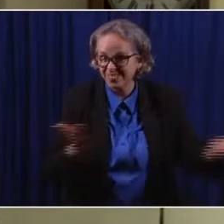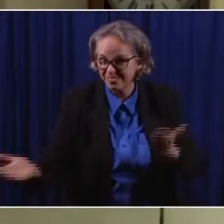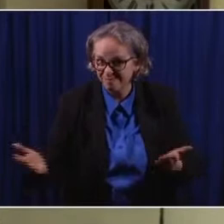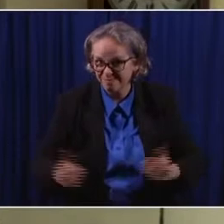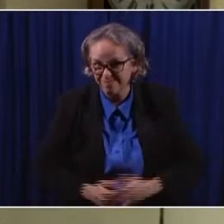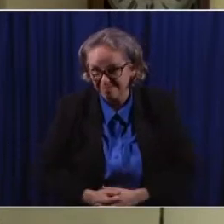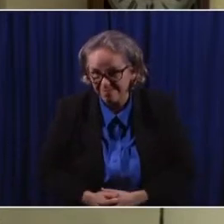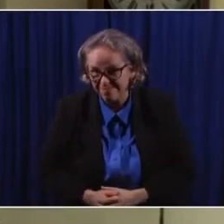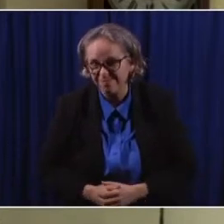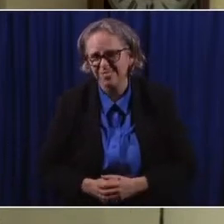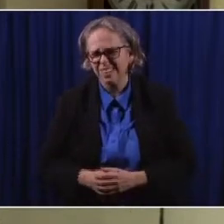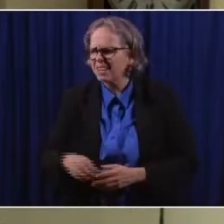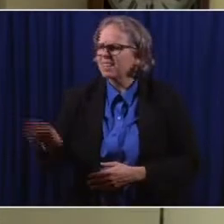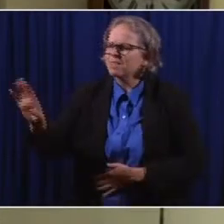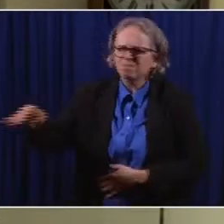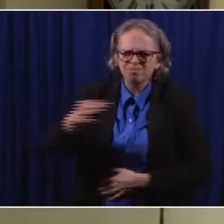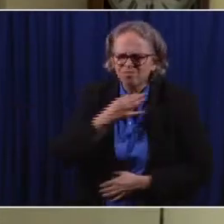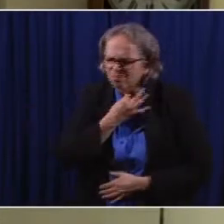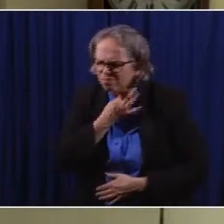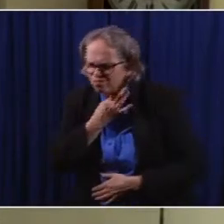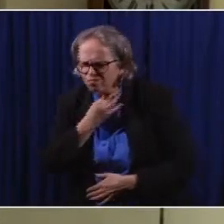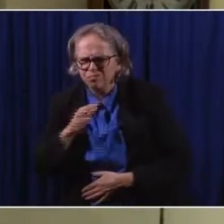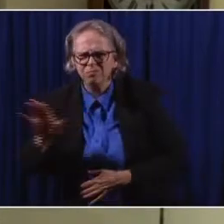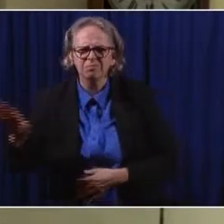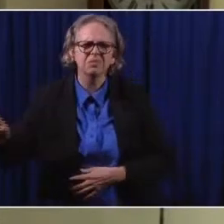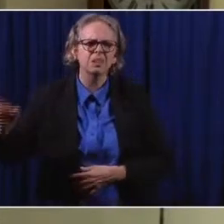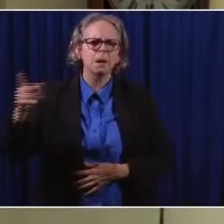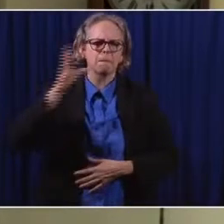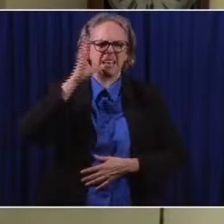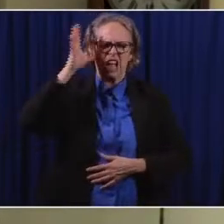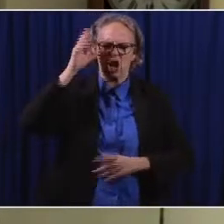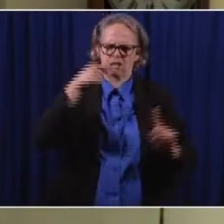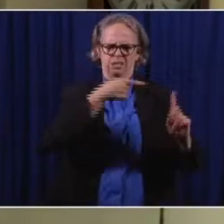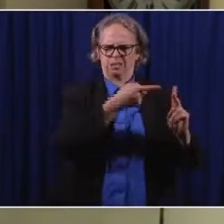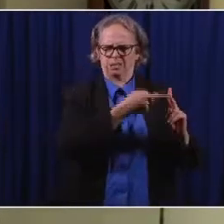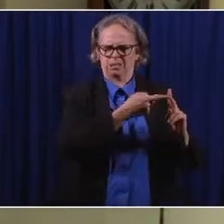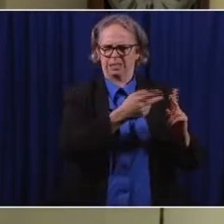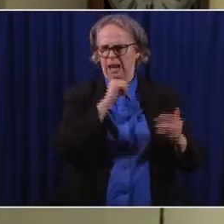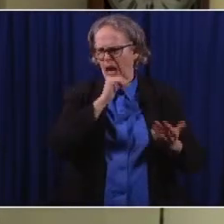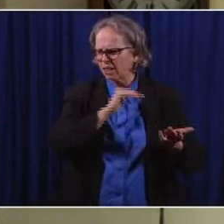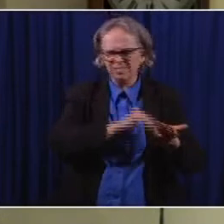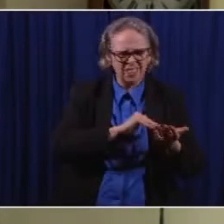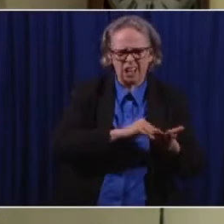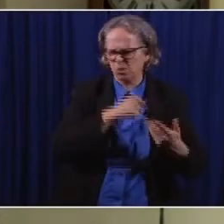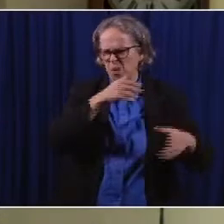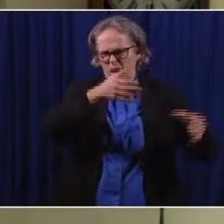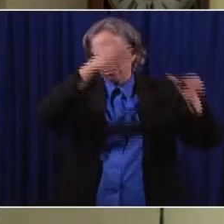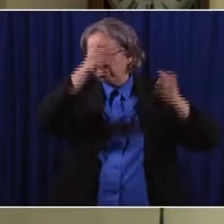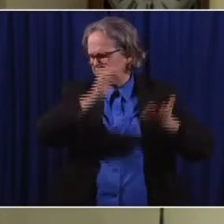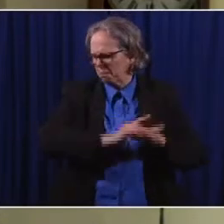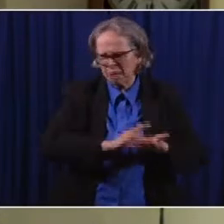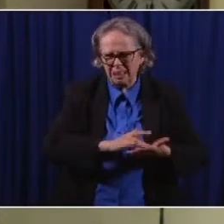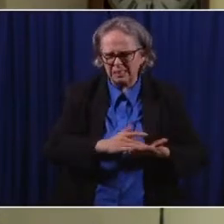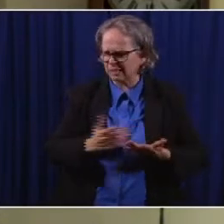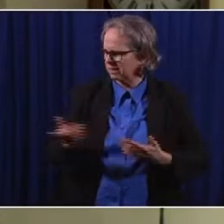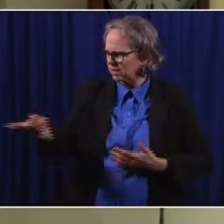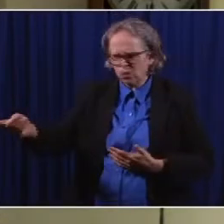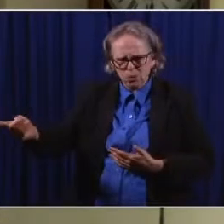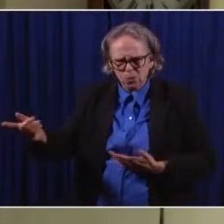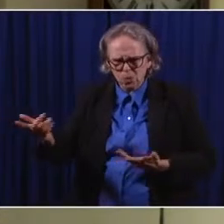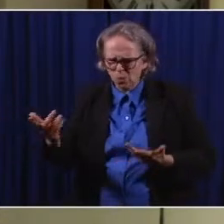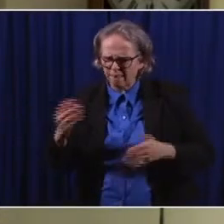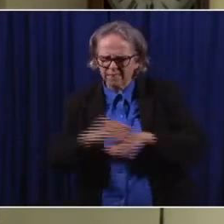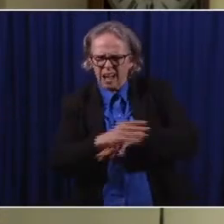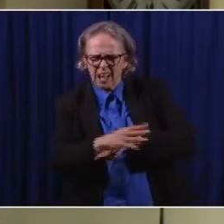and who wants to look at this, what do you look at, and how can you use this? How can this